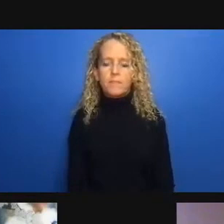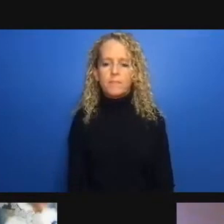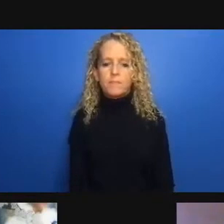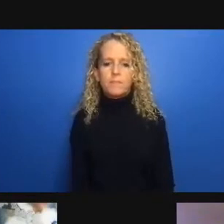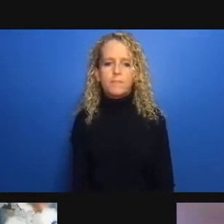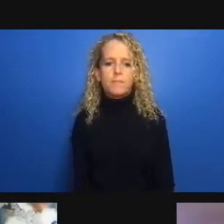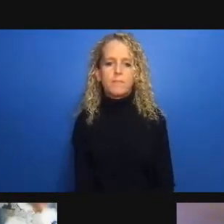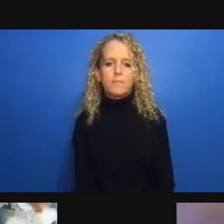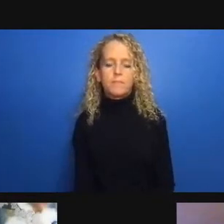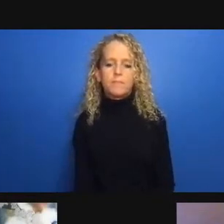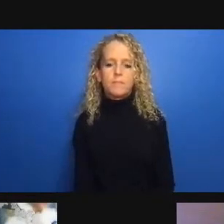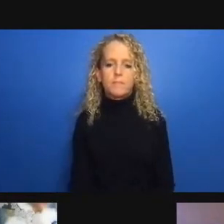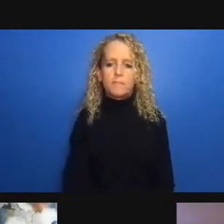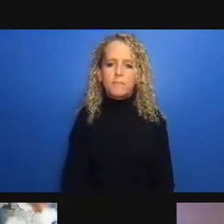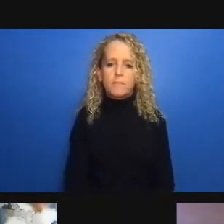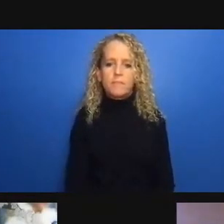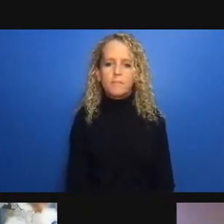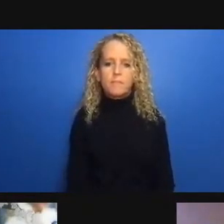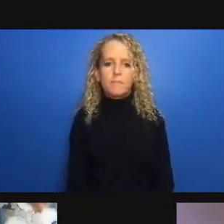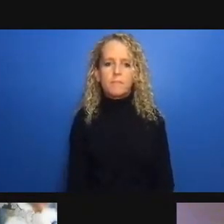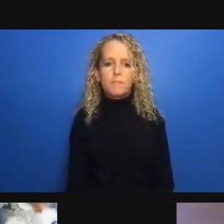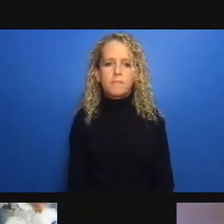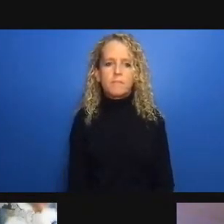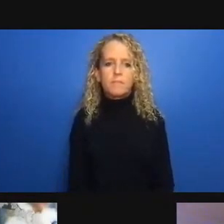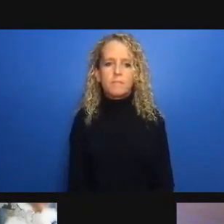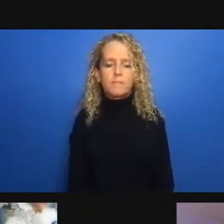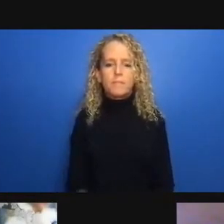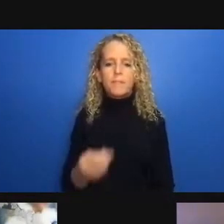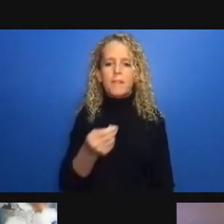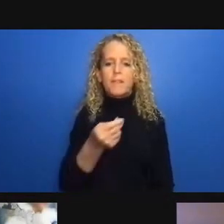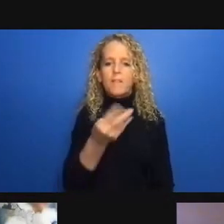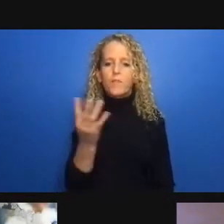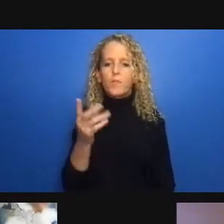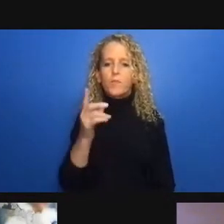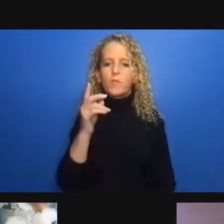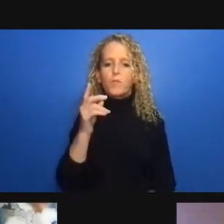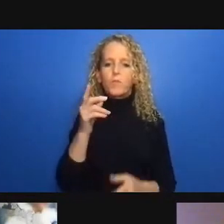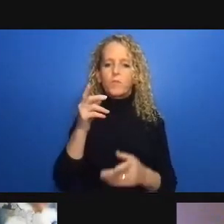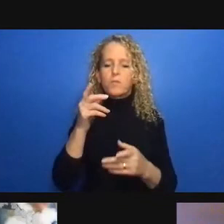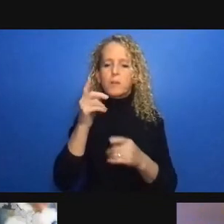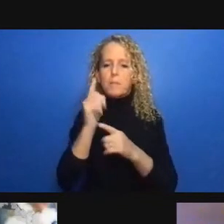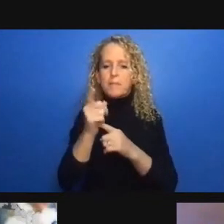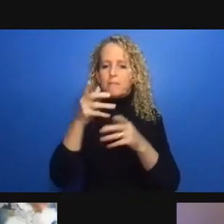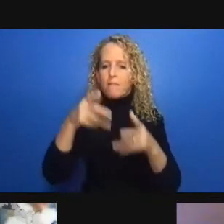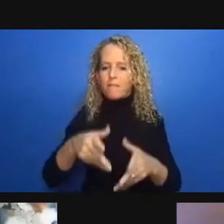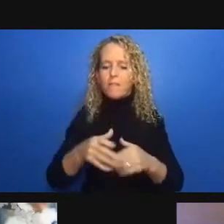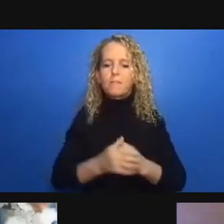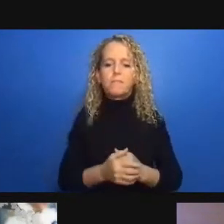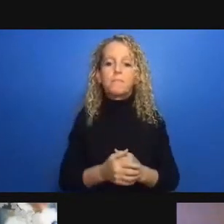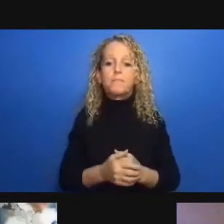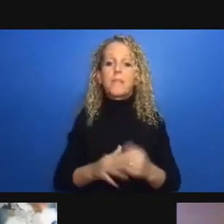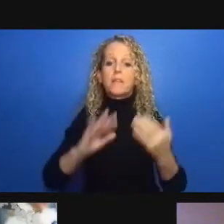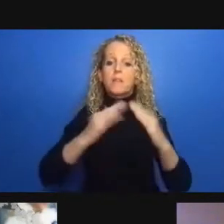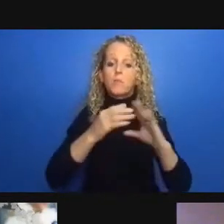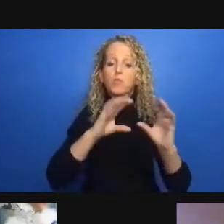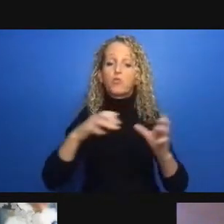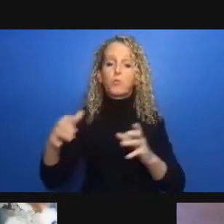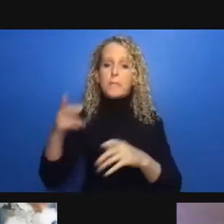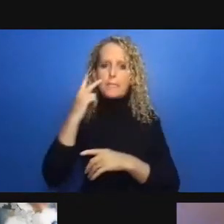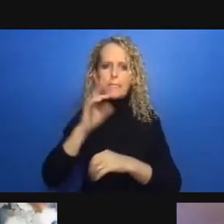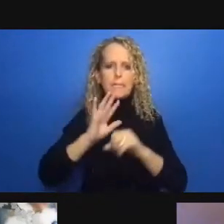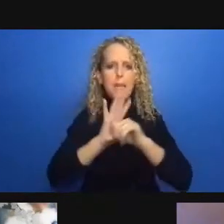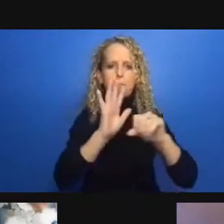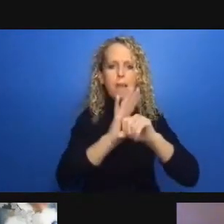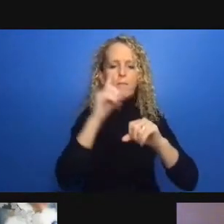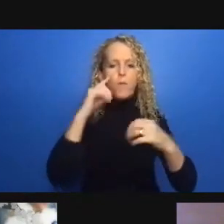Okay, getting down to our last couple of minutes here, I want to throw another question at you. I've seen community groups campaigning to establish healthcare and